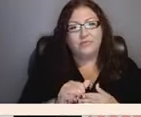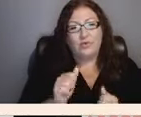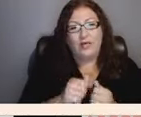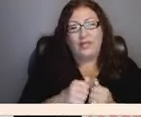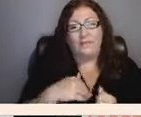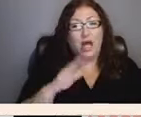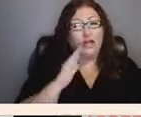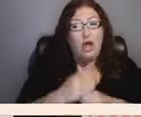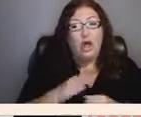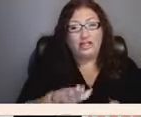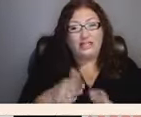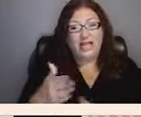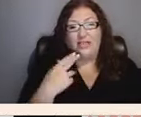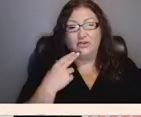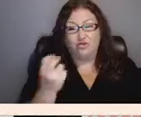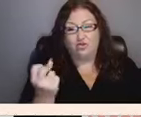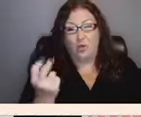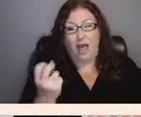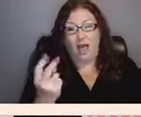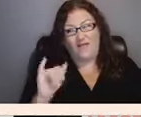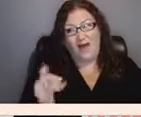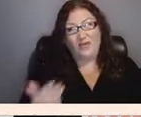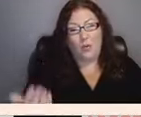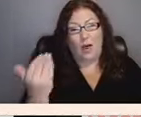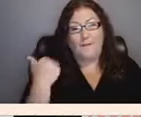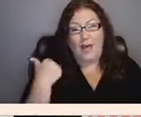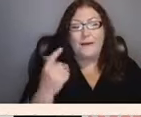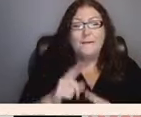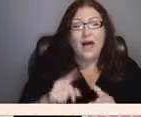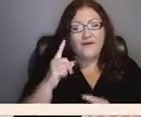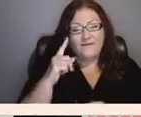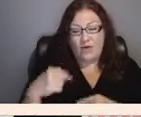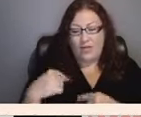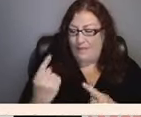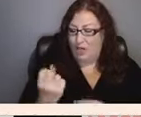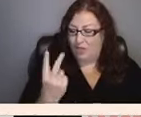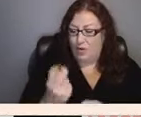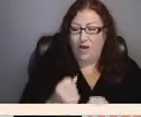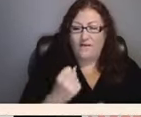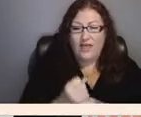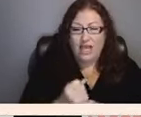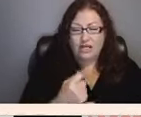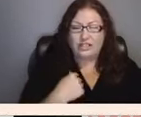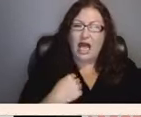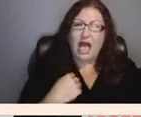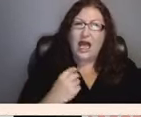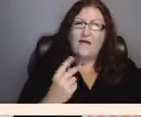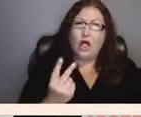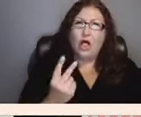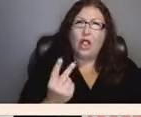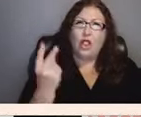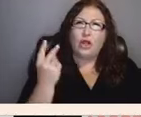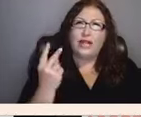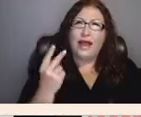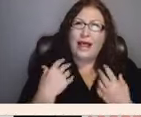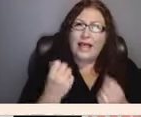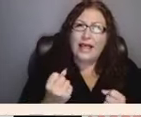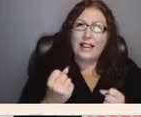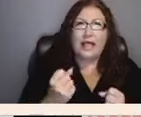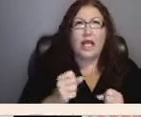was quite some time ago. But for the past 12 years, I've looked at healing and hope,